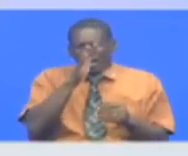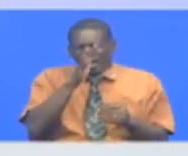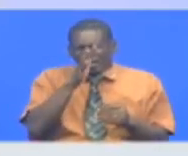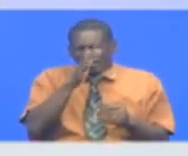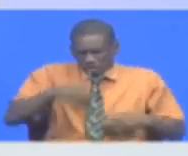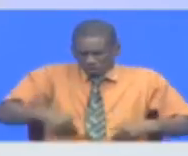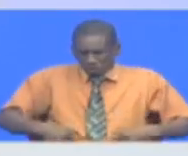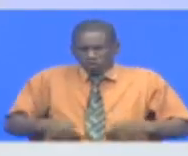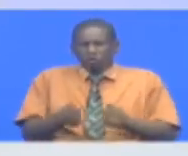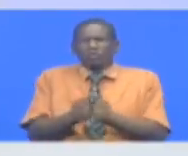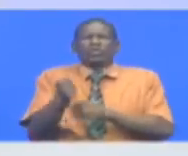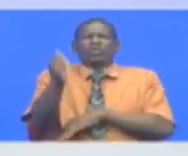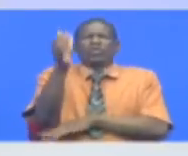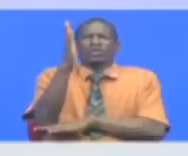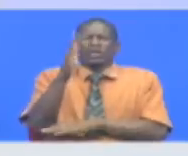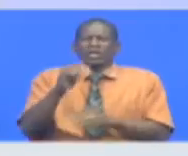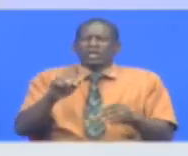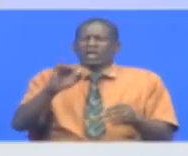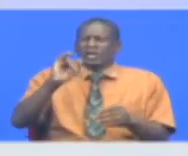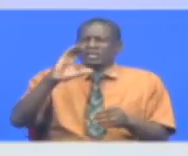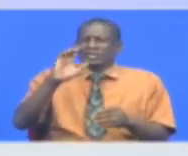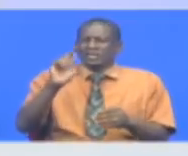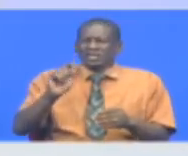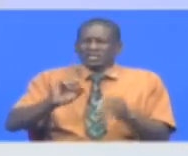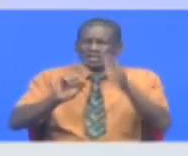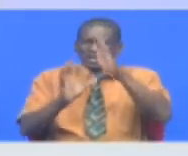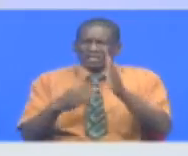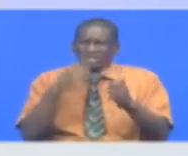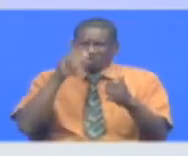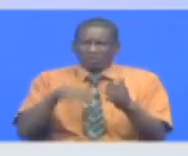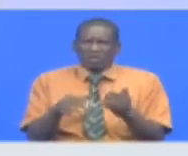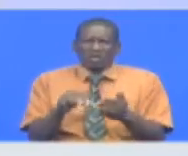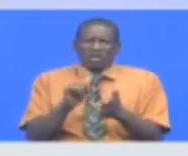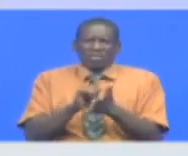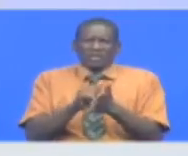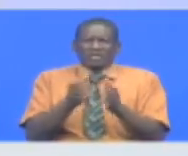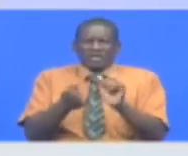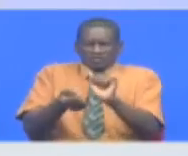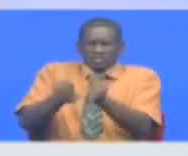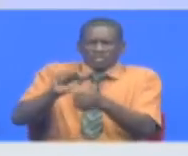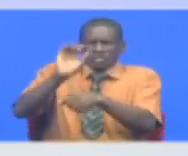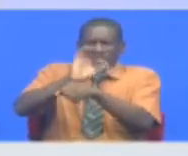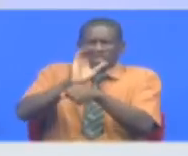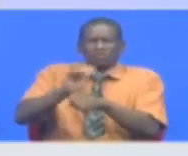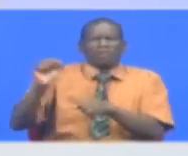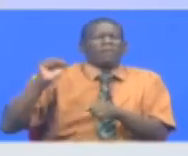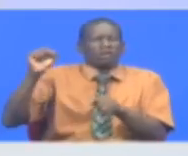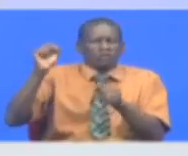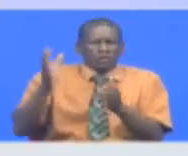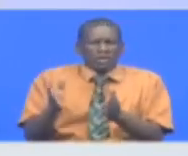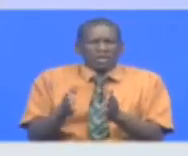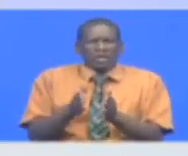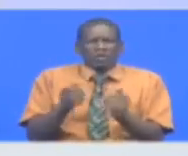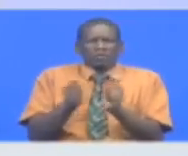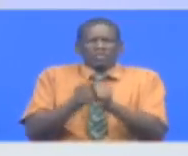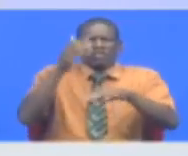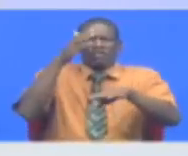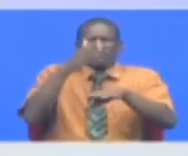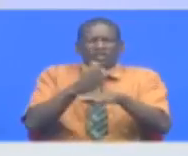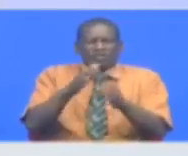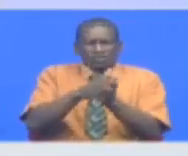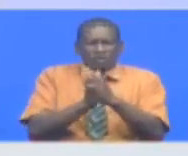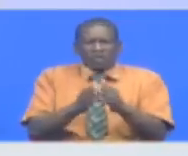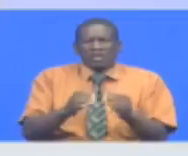Mucheru says the DP has desecrated the pulpit by turning it into a political podium and spewing falsehoods. But DP Ruto